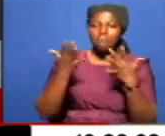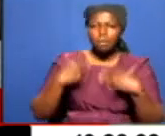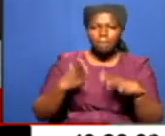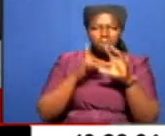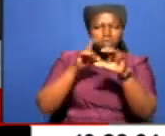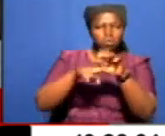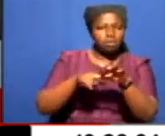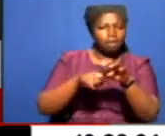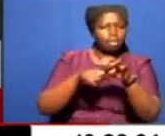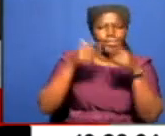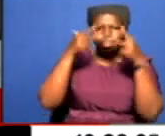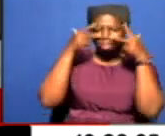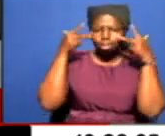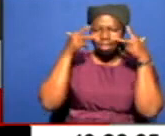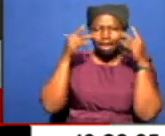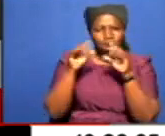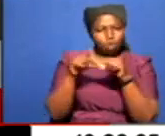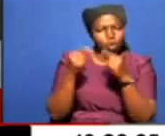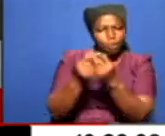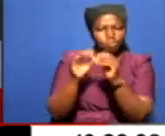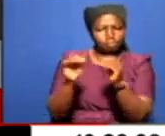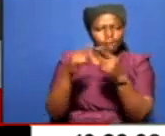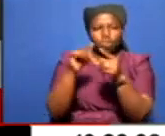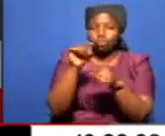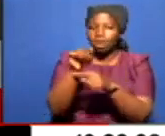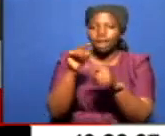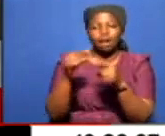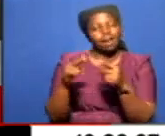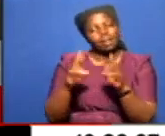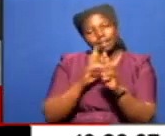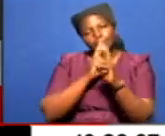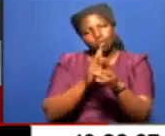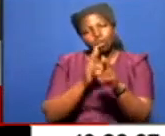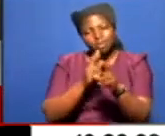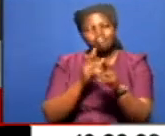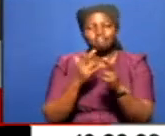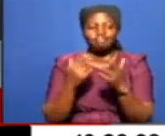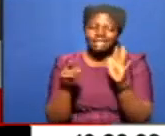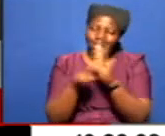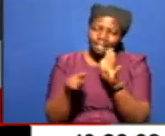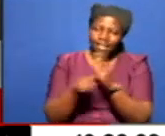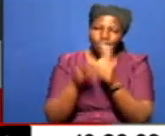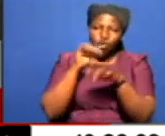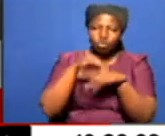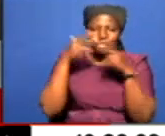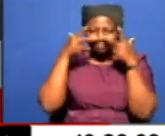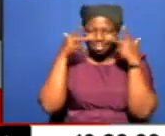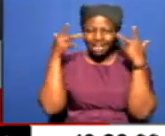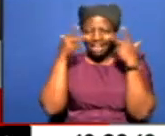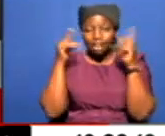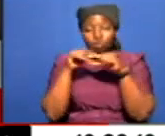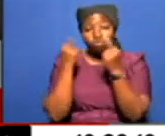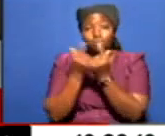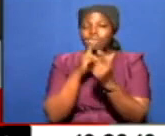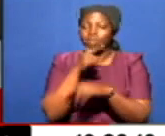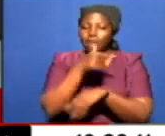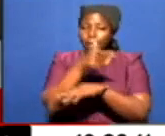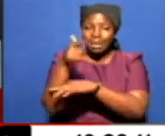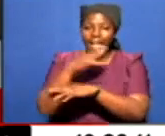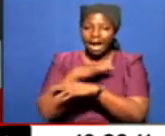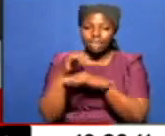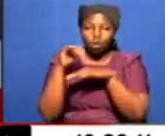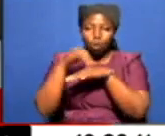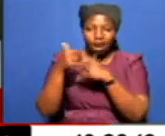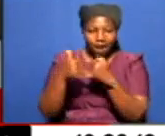groups, but you are reporting against the terror groups. So media and online is really a challenge. If you look at the